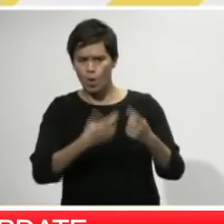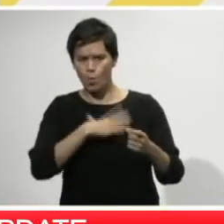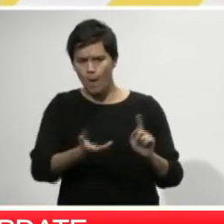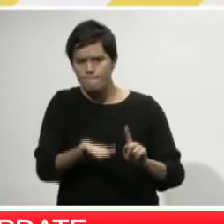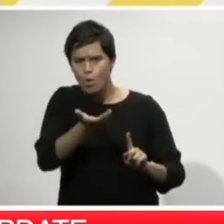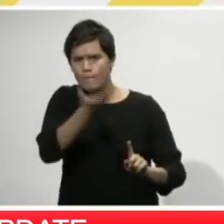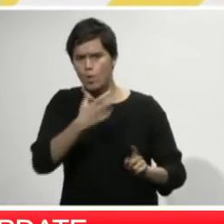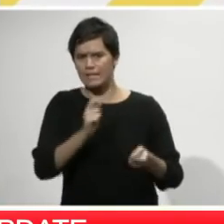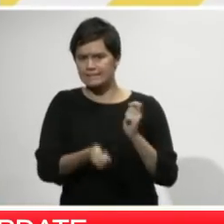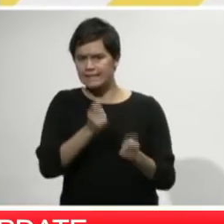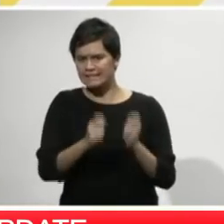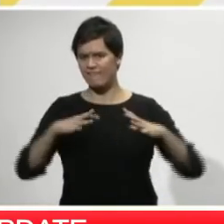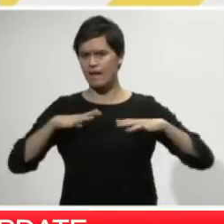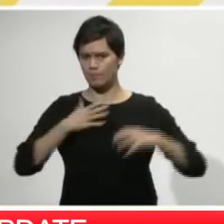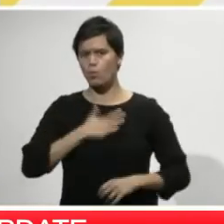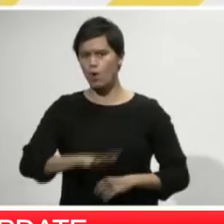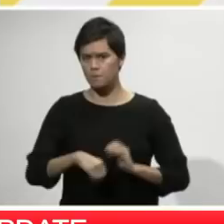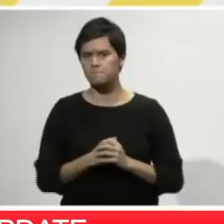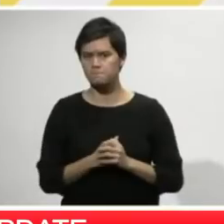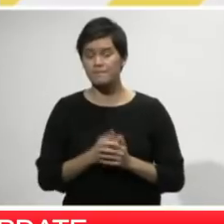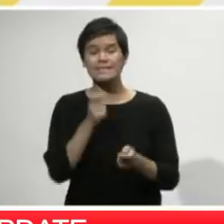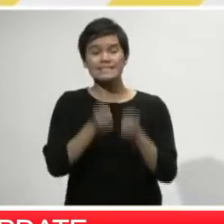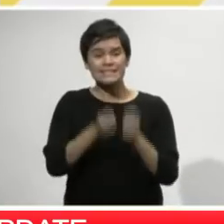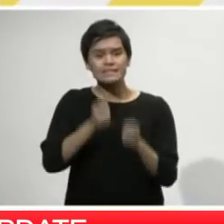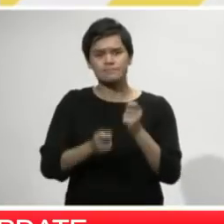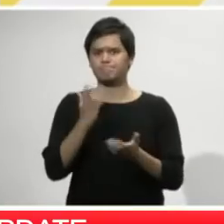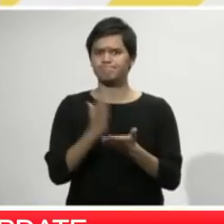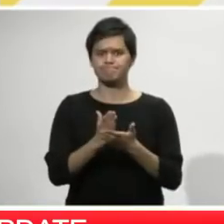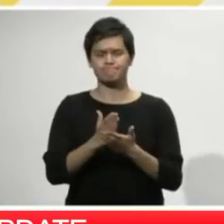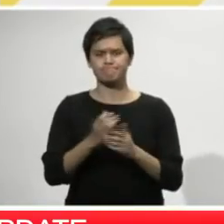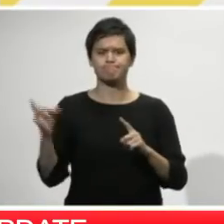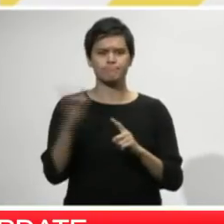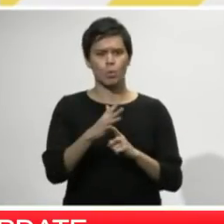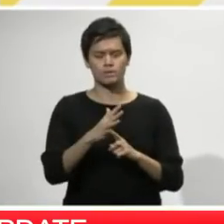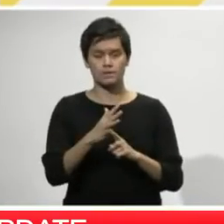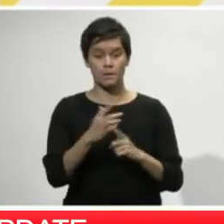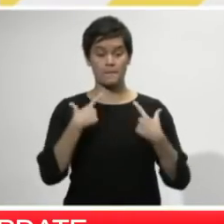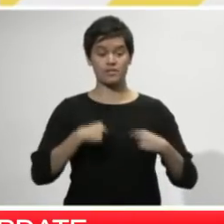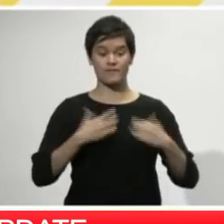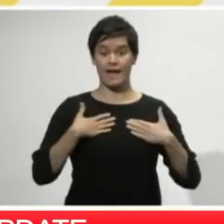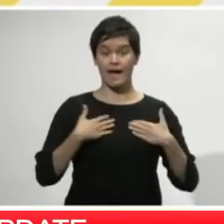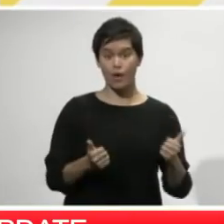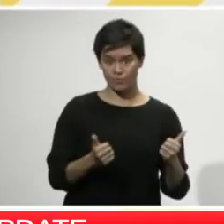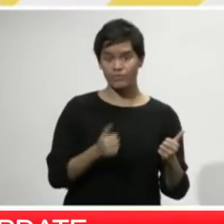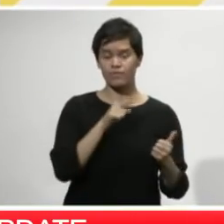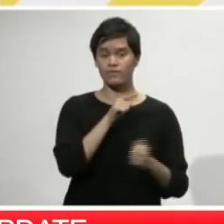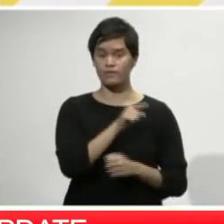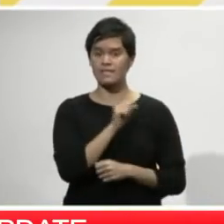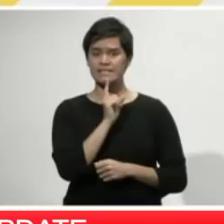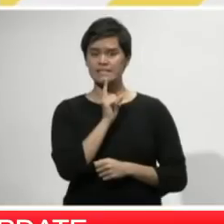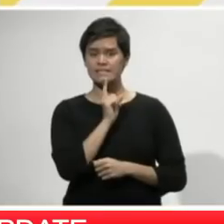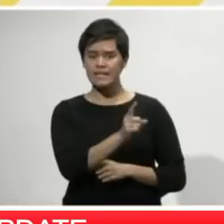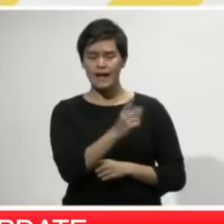why ultimately testing being so important to obviously our officials in the Ministry of Health as well. You'll have seen that